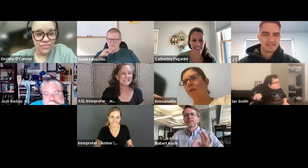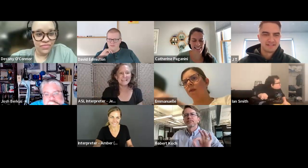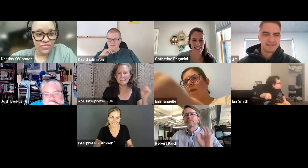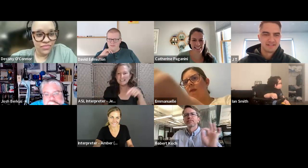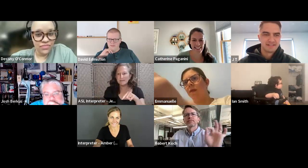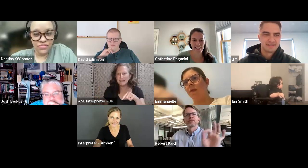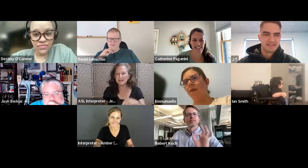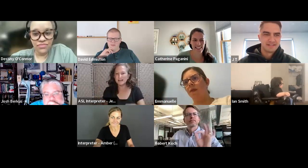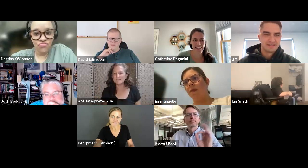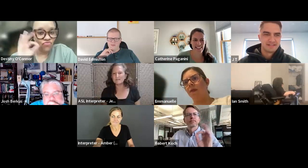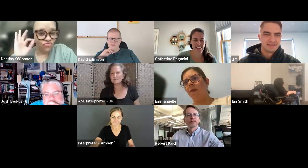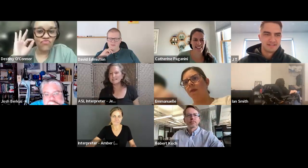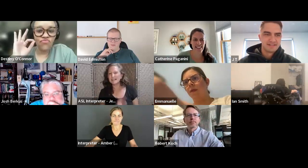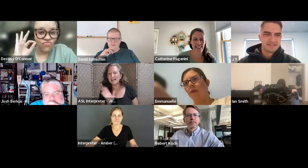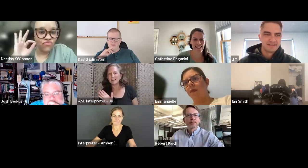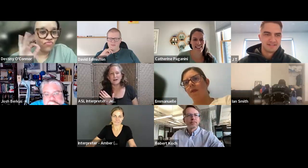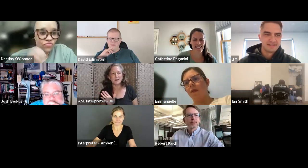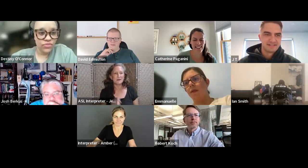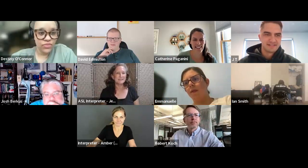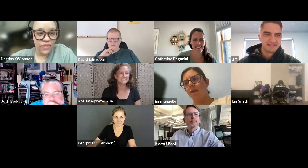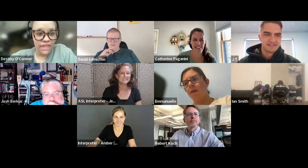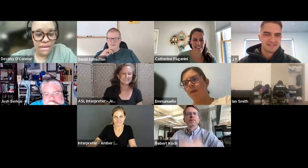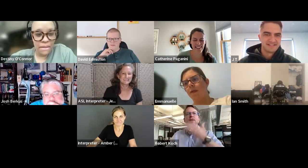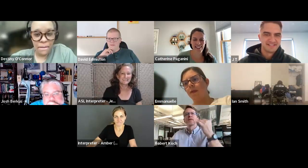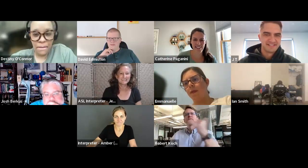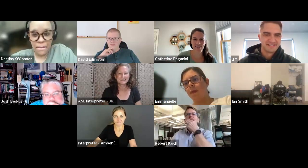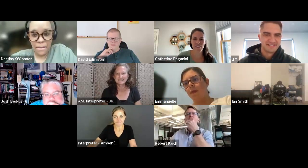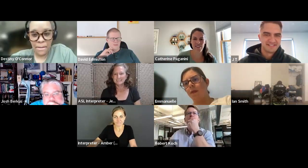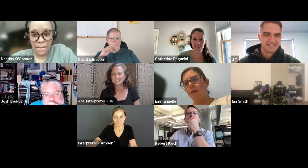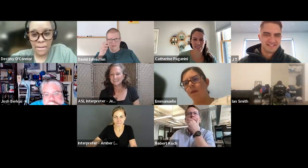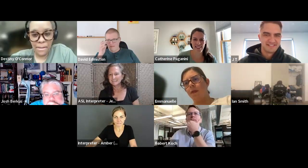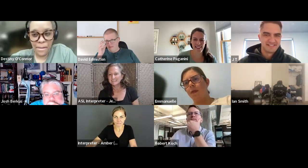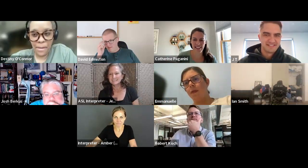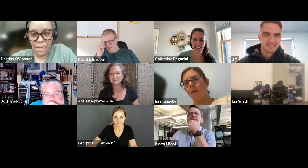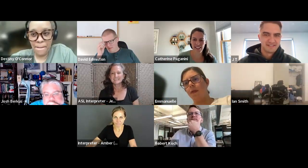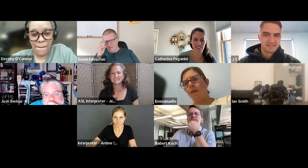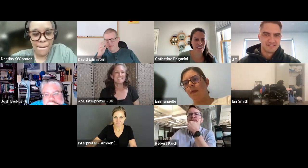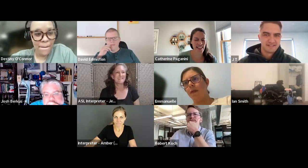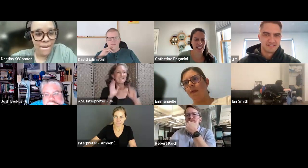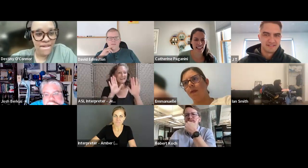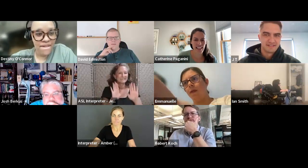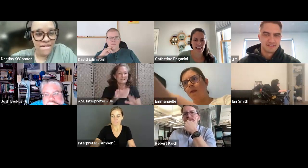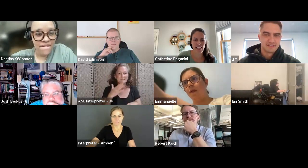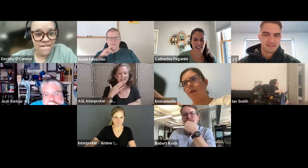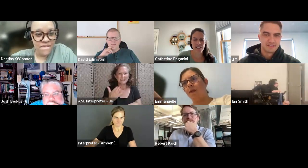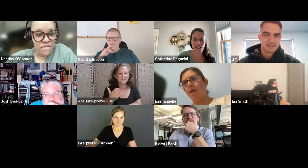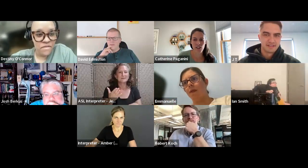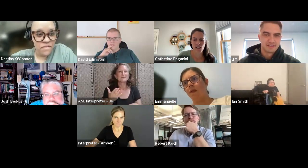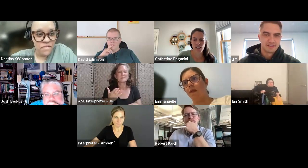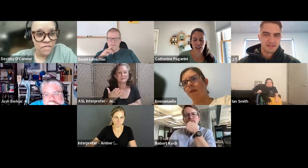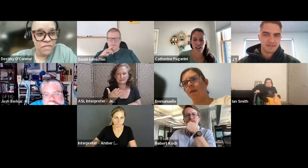Just me saying that's better. Rob saying hello. Awesome. Thank you.